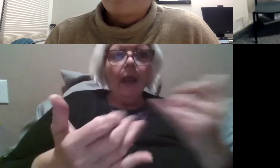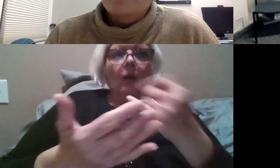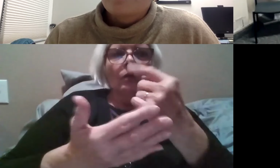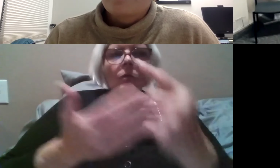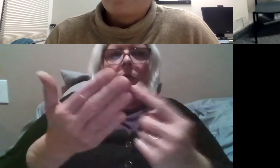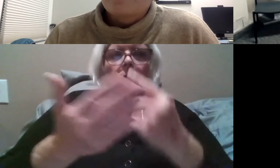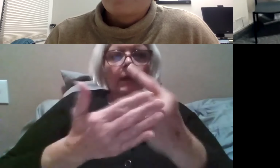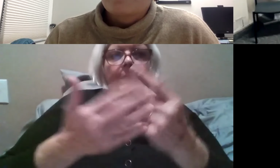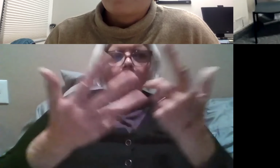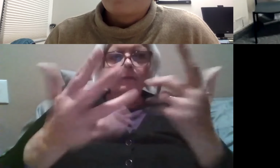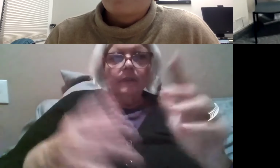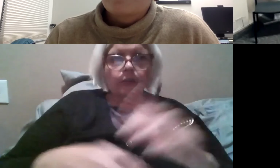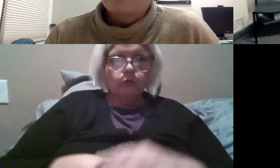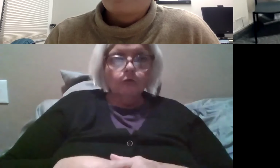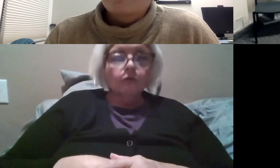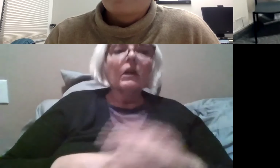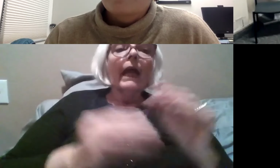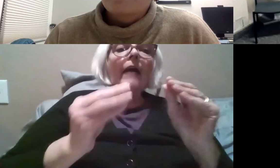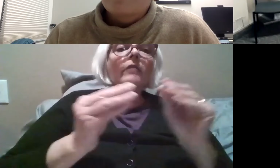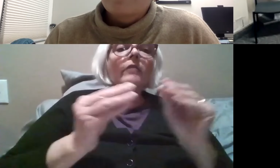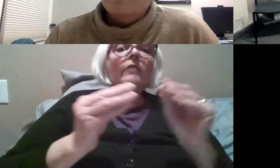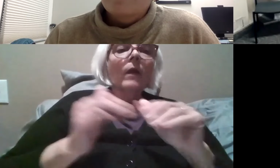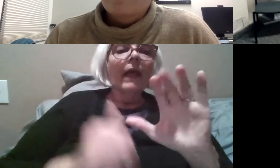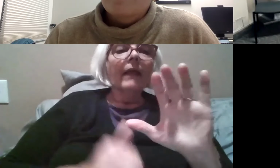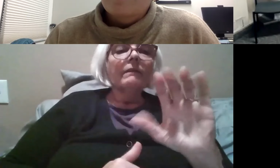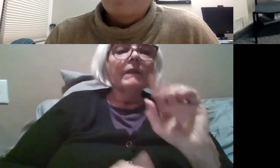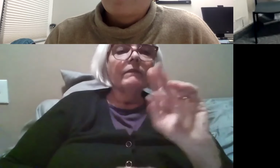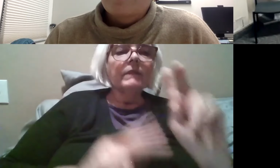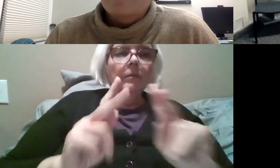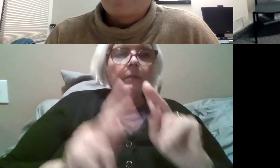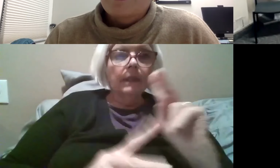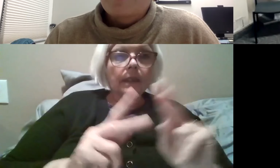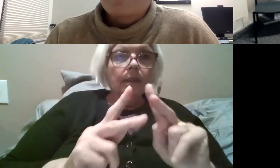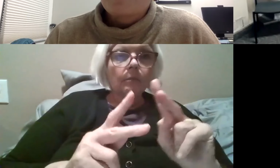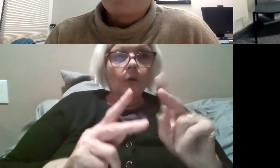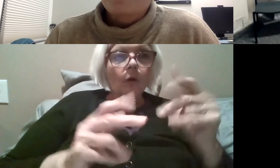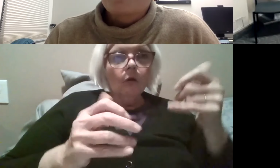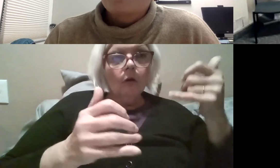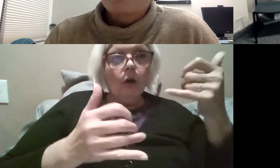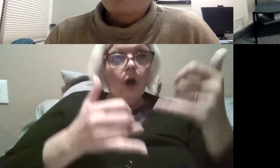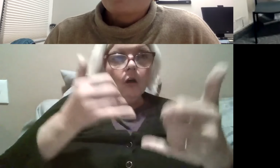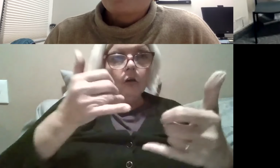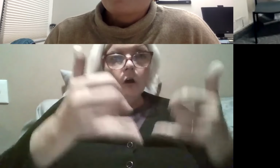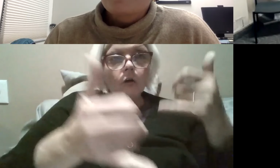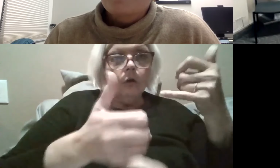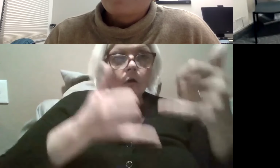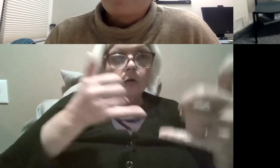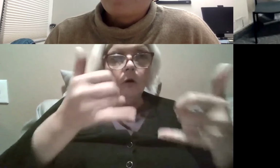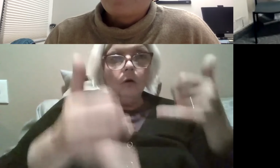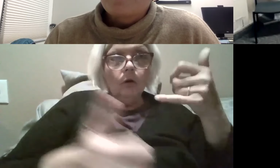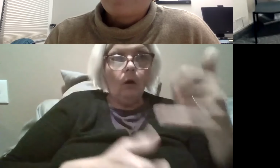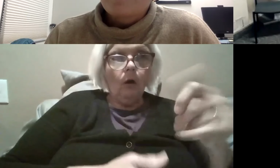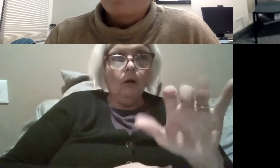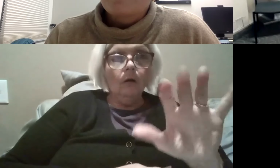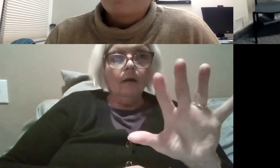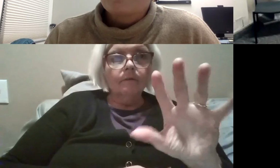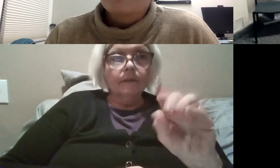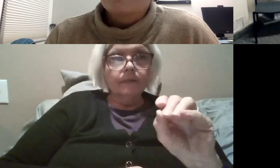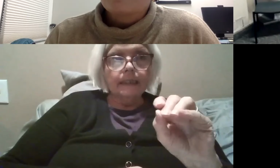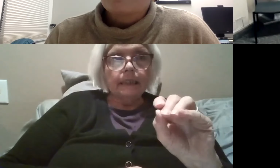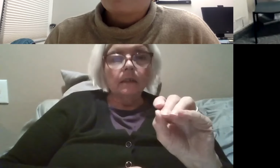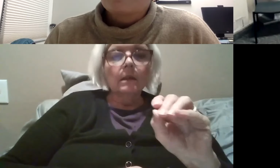over 50 people on the call. Some folks were asking how many people joined. There were some questions about slide sharing,